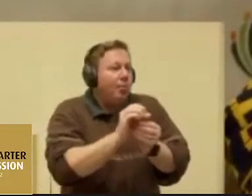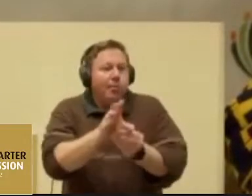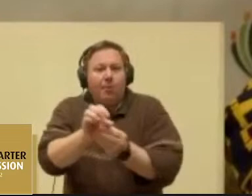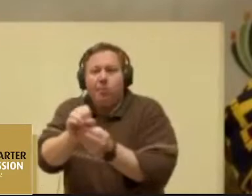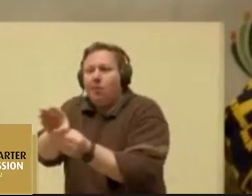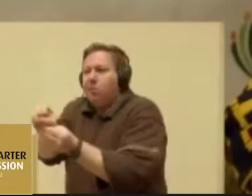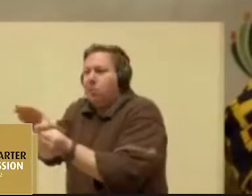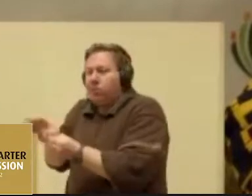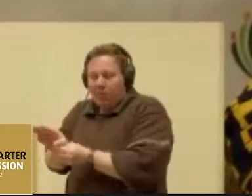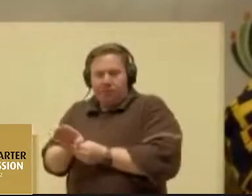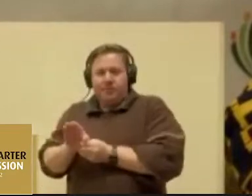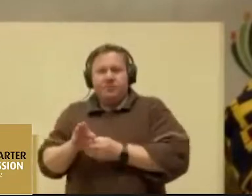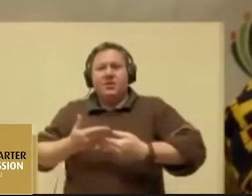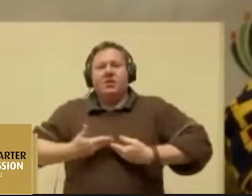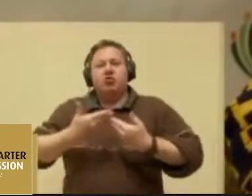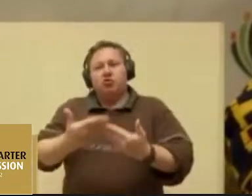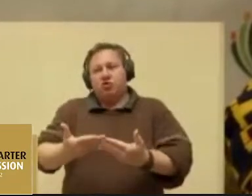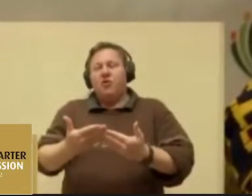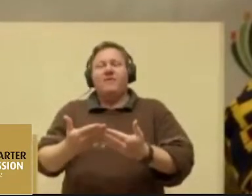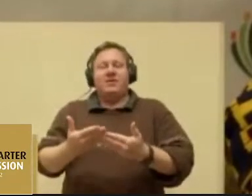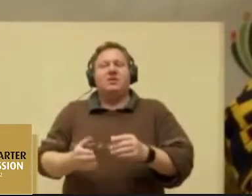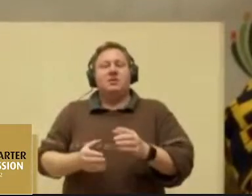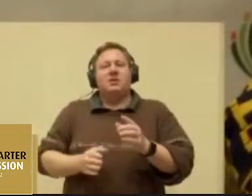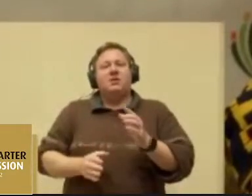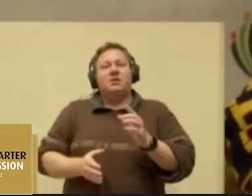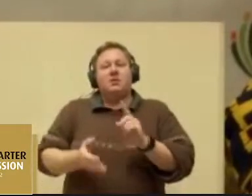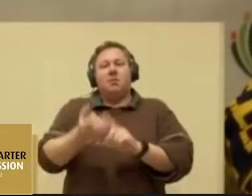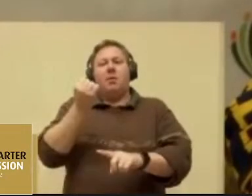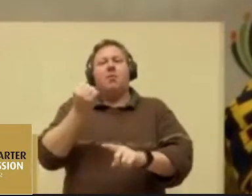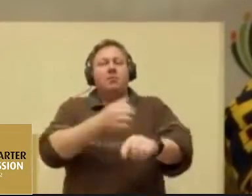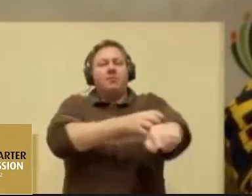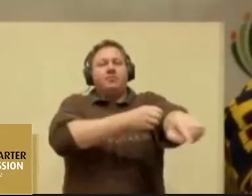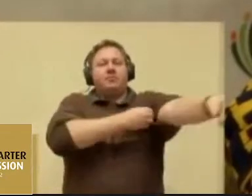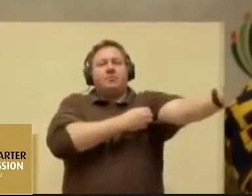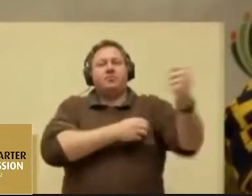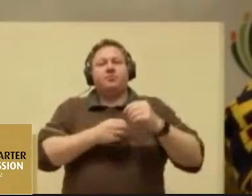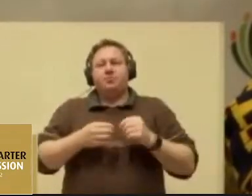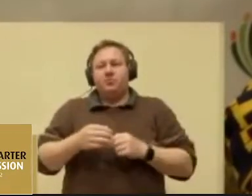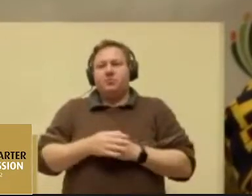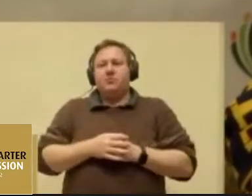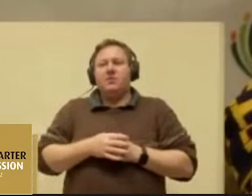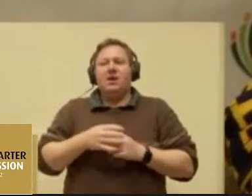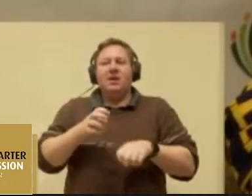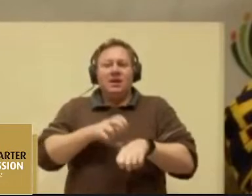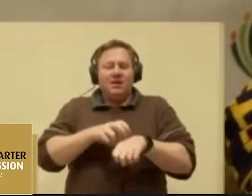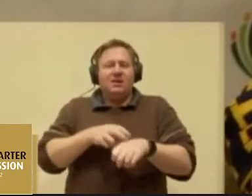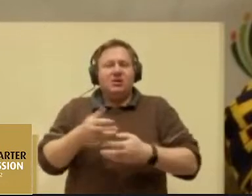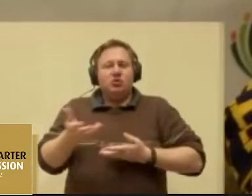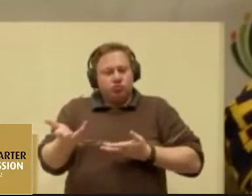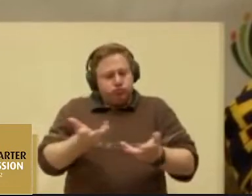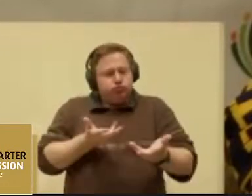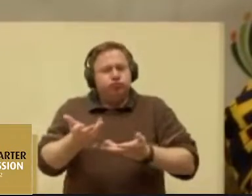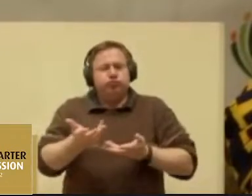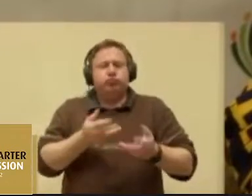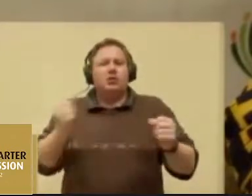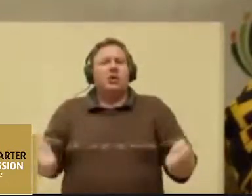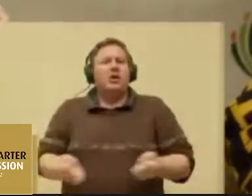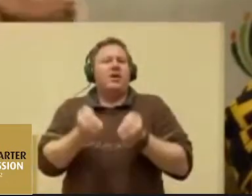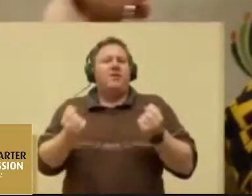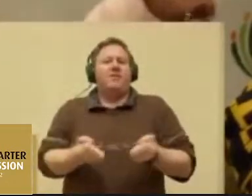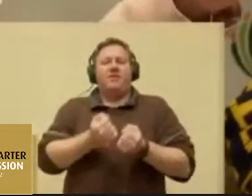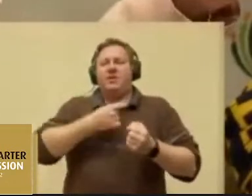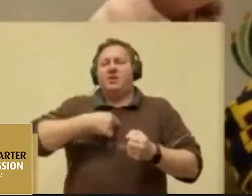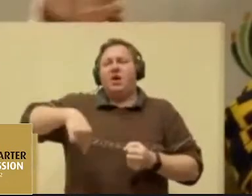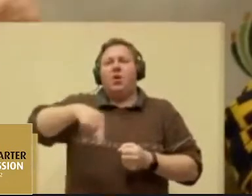take place from that specific point that is we need to coordinate our effort because